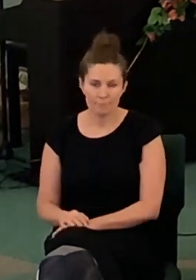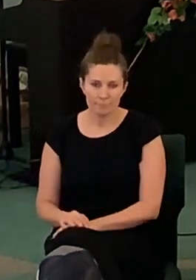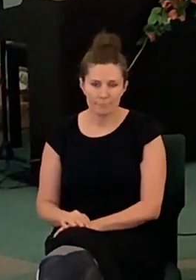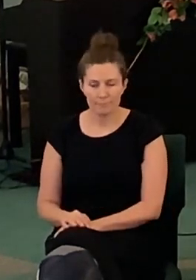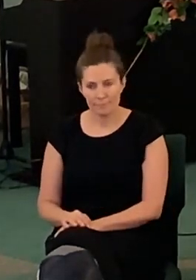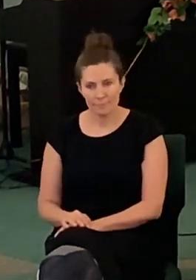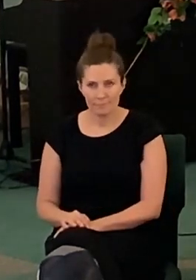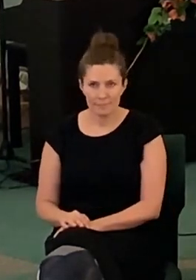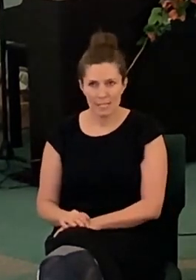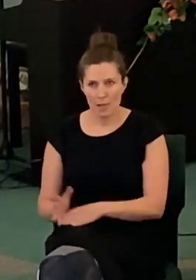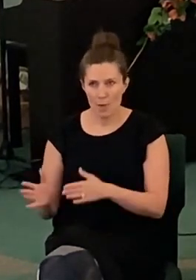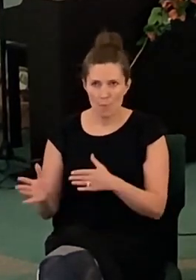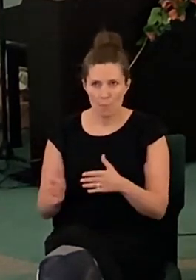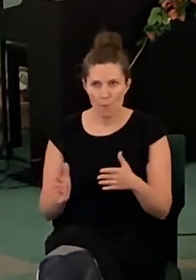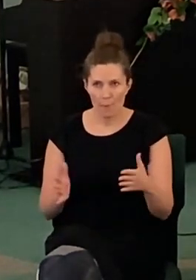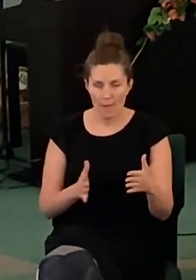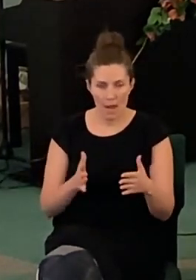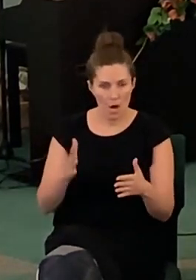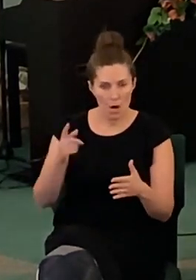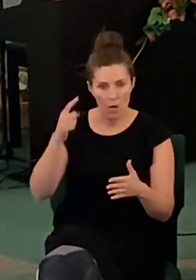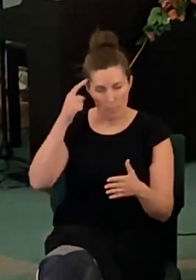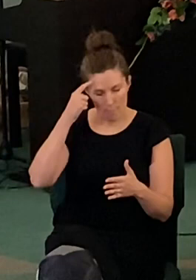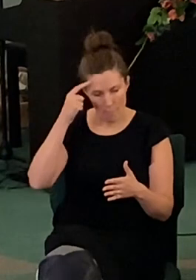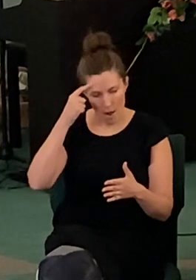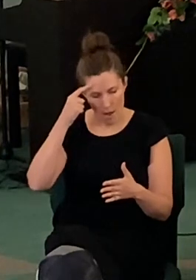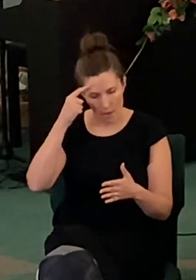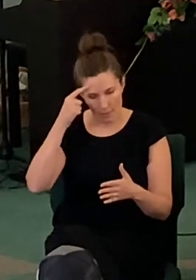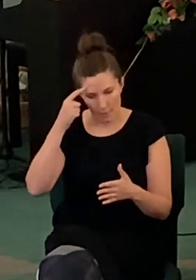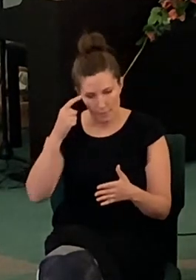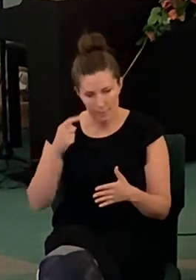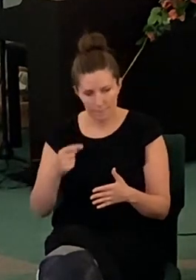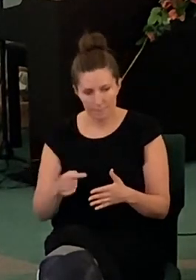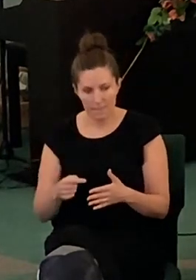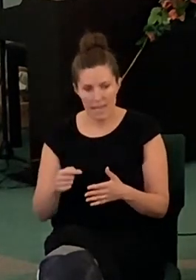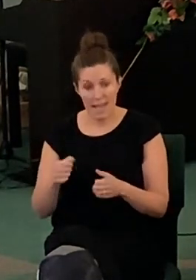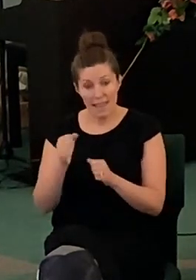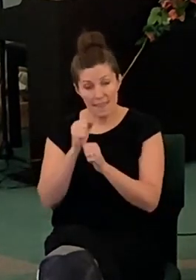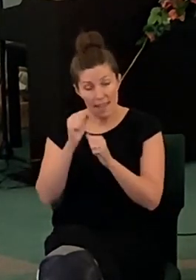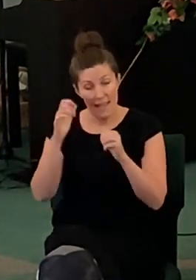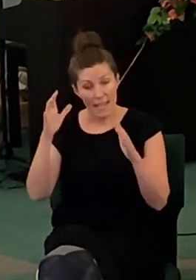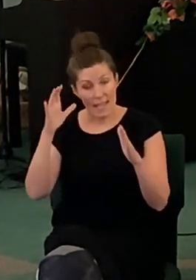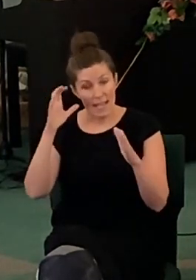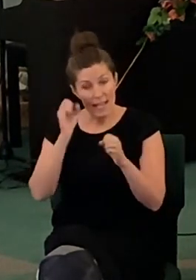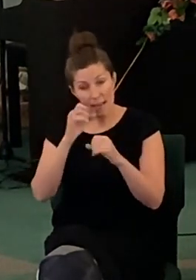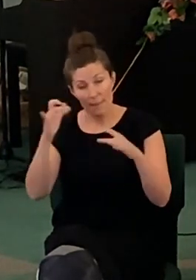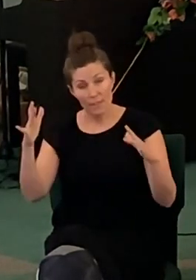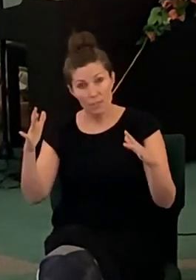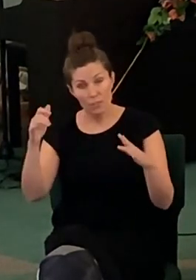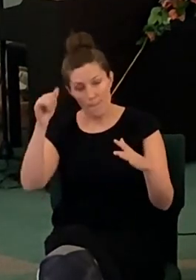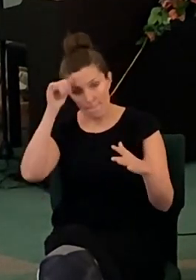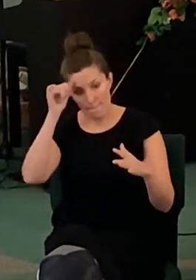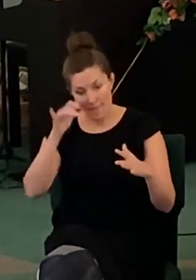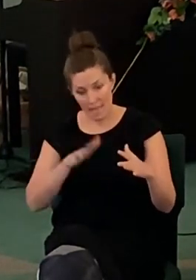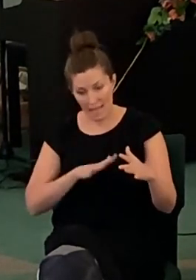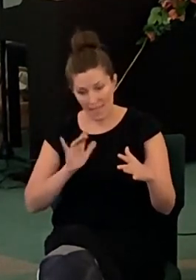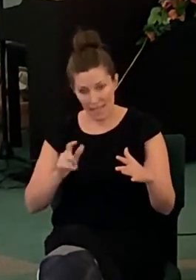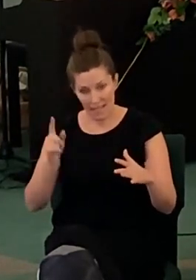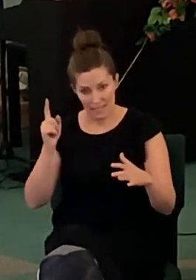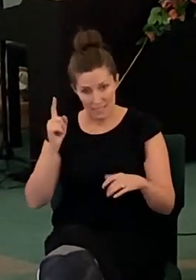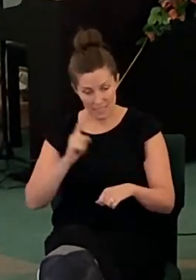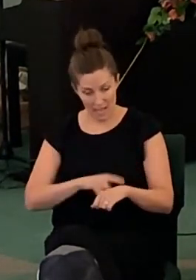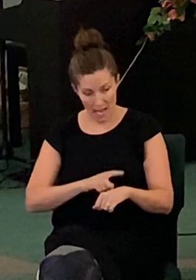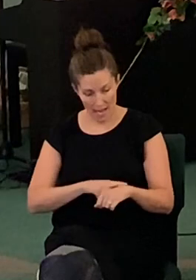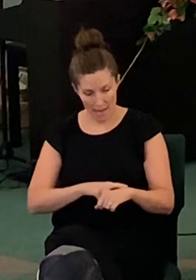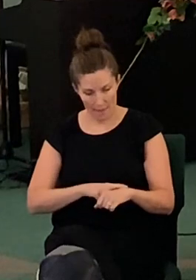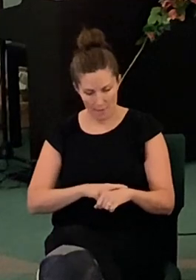Sounds a little unique, but the image there is men in that New Testament time would often wear clothing that would kind of look like a robe or a